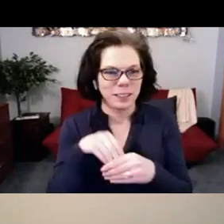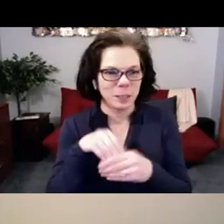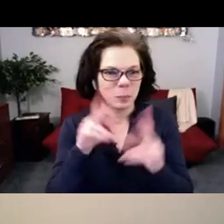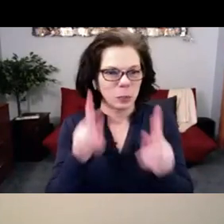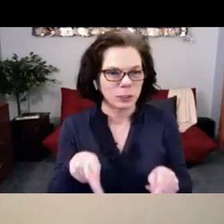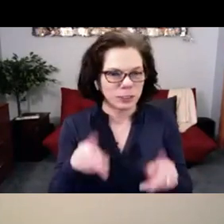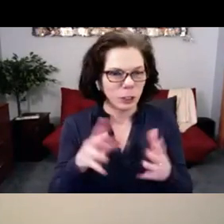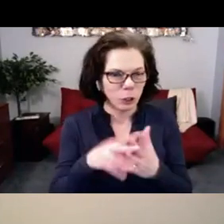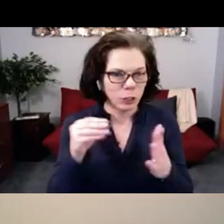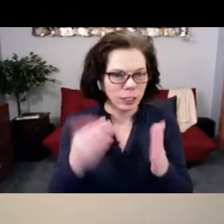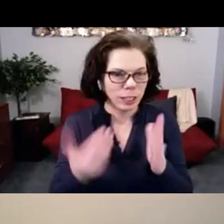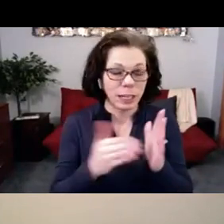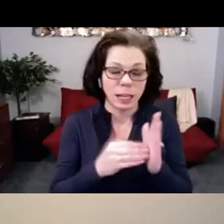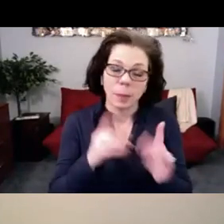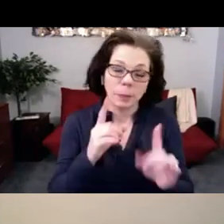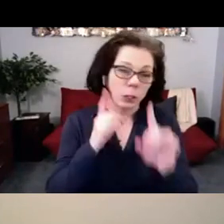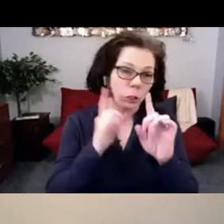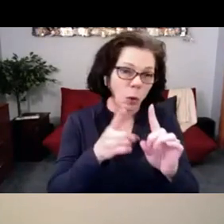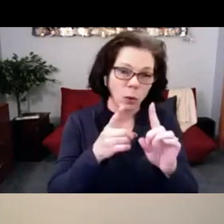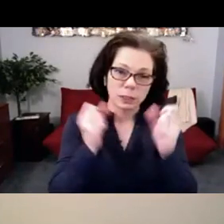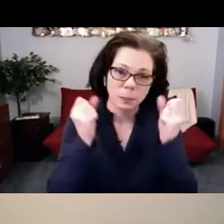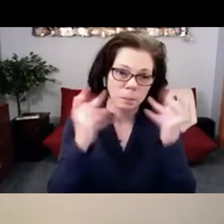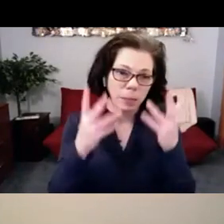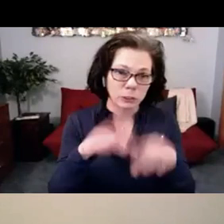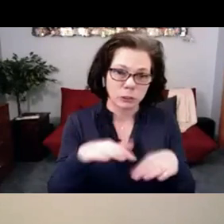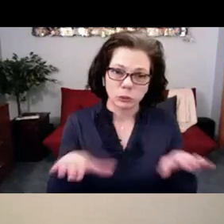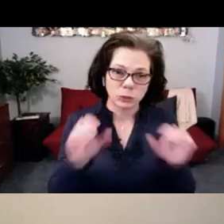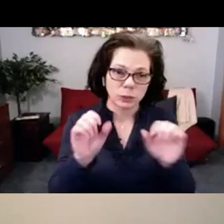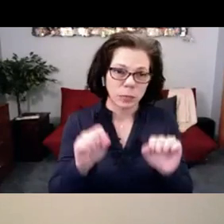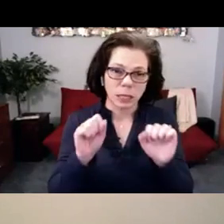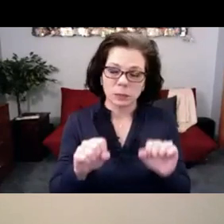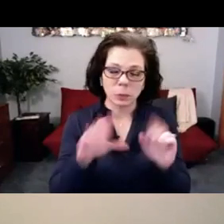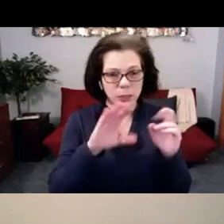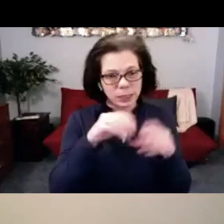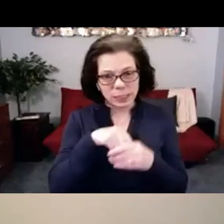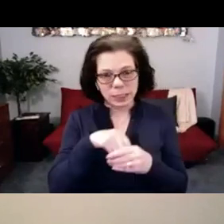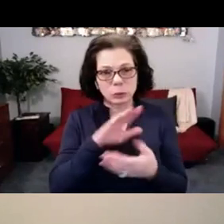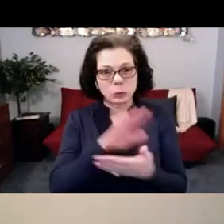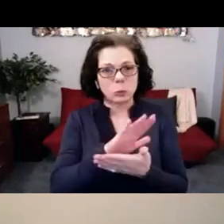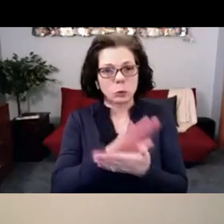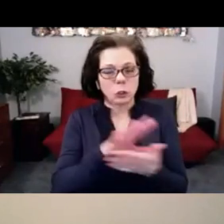our goal is to bring as many kids back to in-person learning as soon as we can, do so safely.